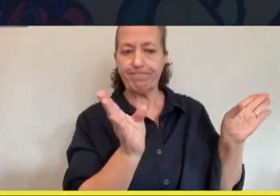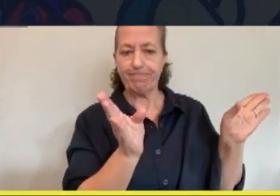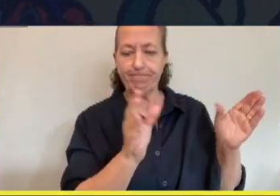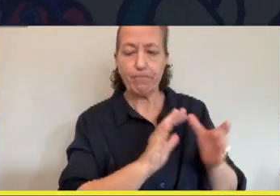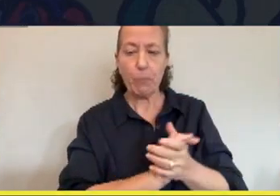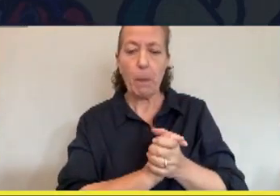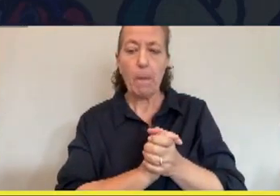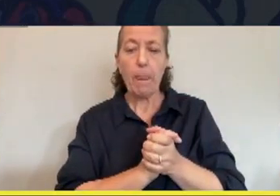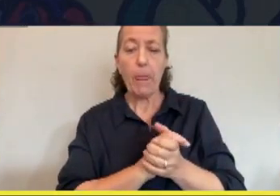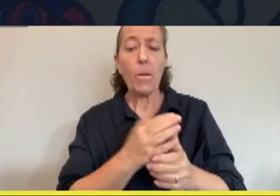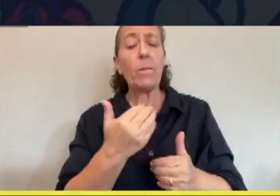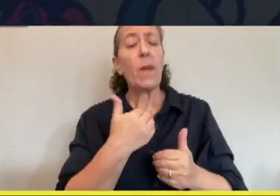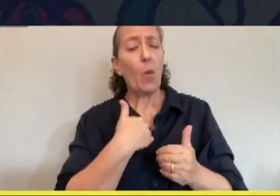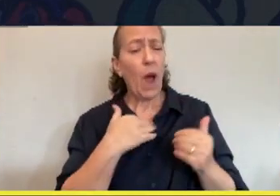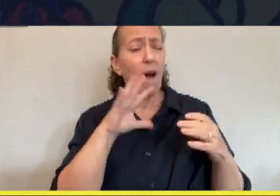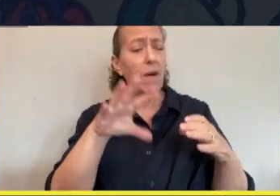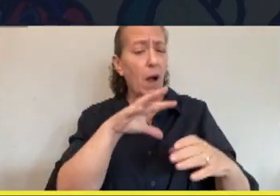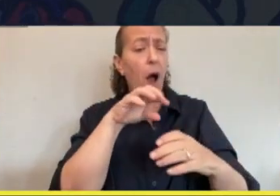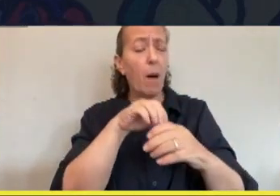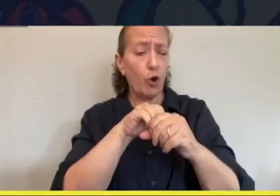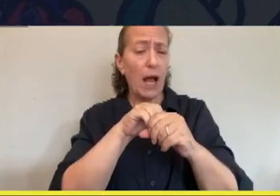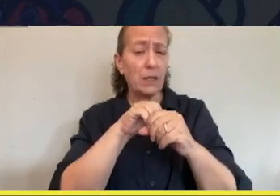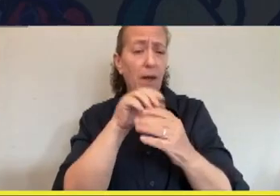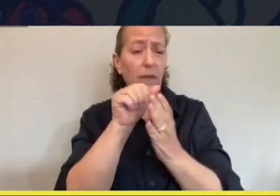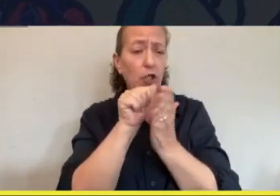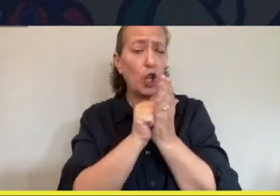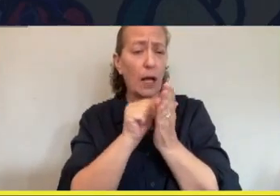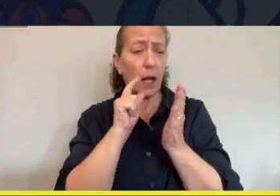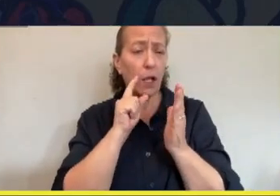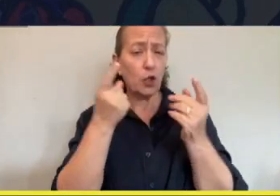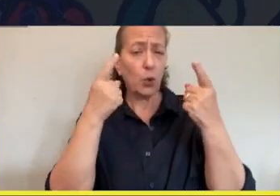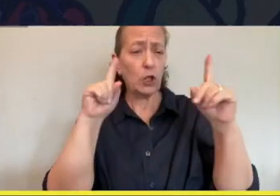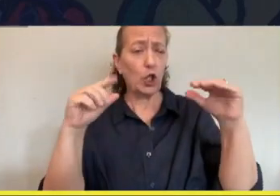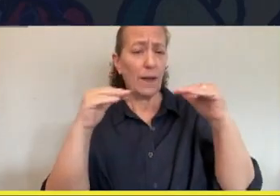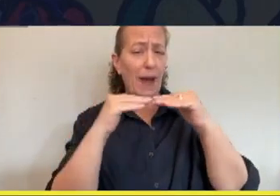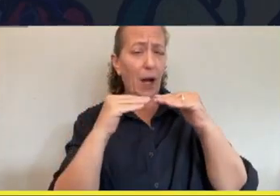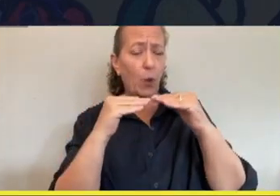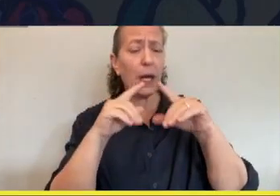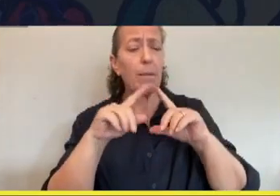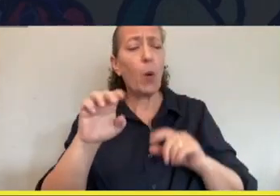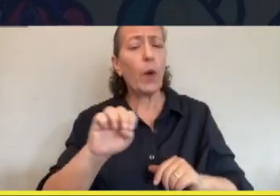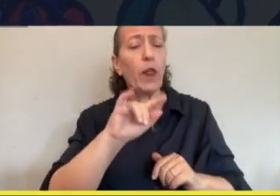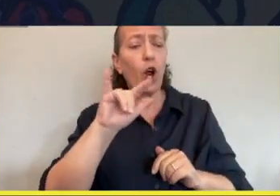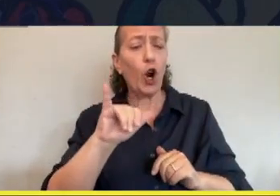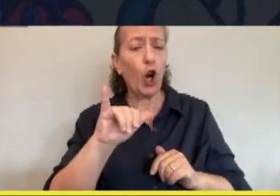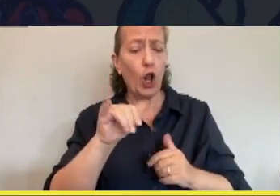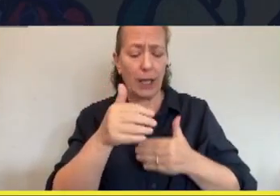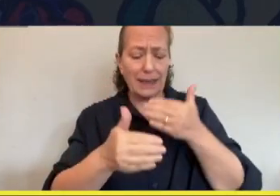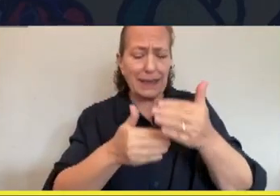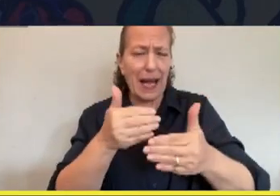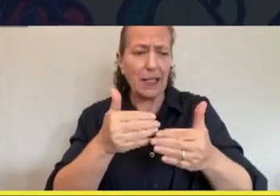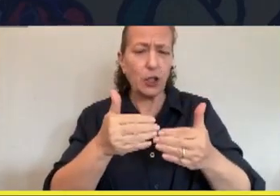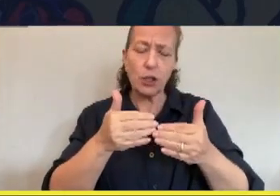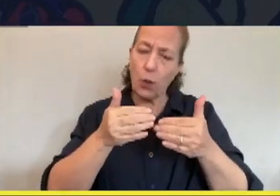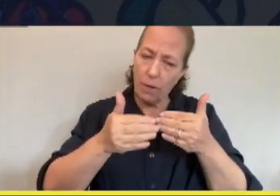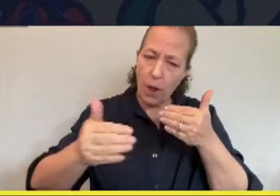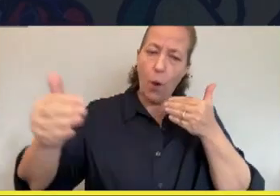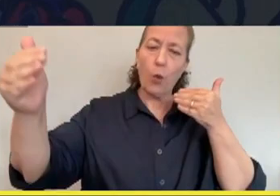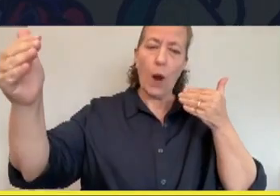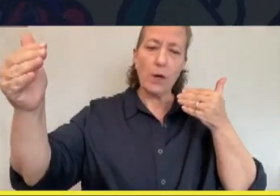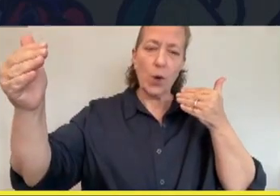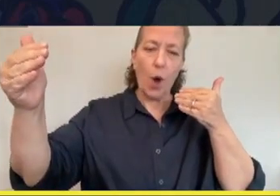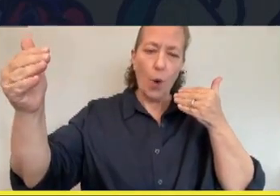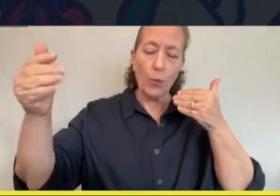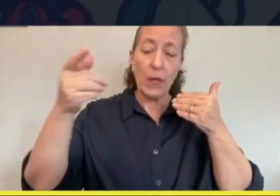at Health Affairs working hard to change this fact, but we're in the early stages. We have a long way to go. The composition of our authors is, as you see